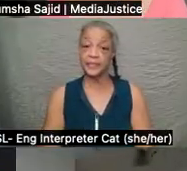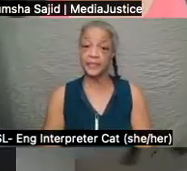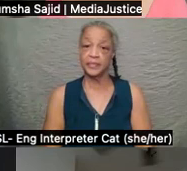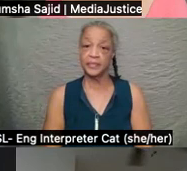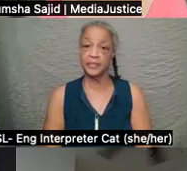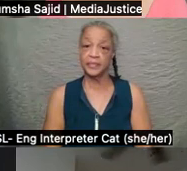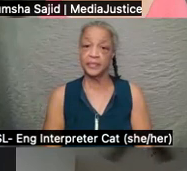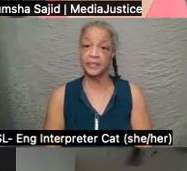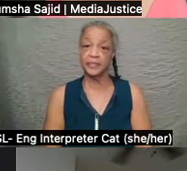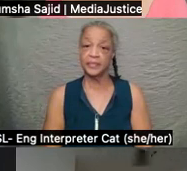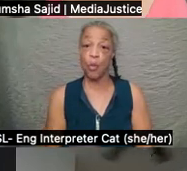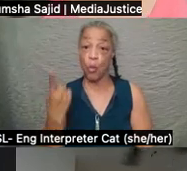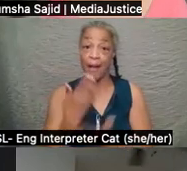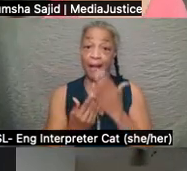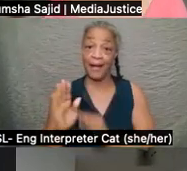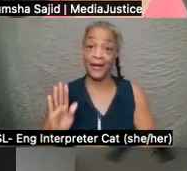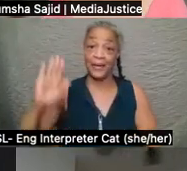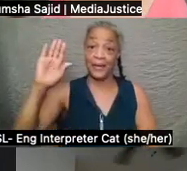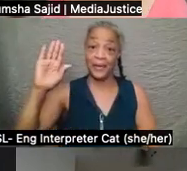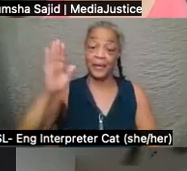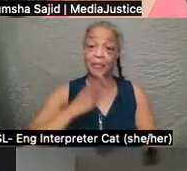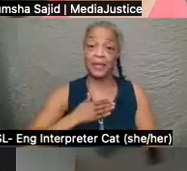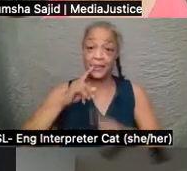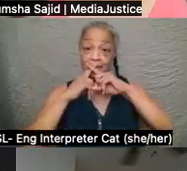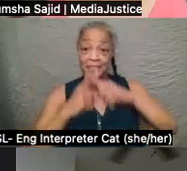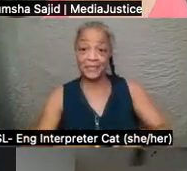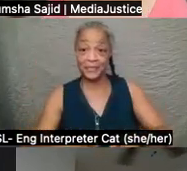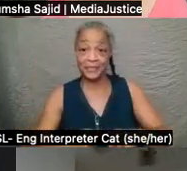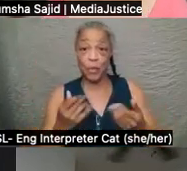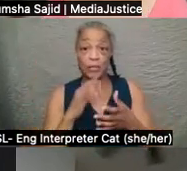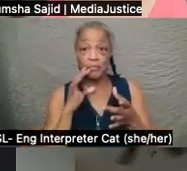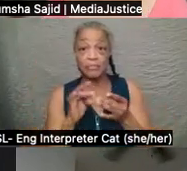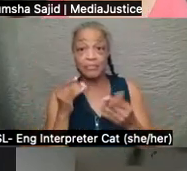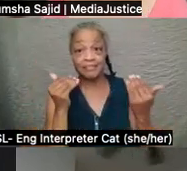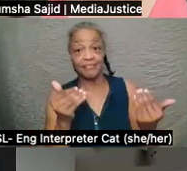Oh, and we have a hand raised. Please come off mute. We'd love to hear from you.